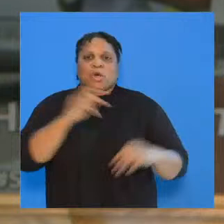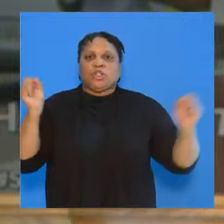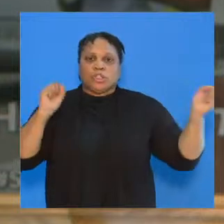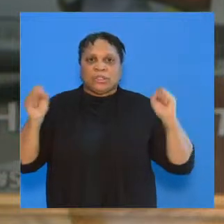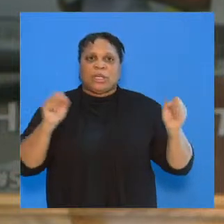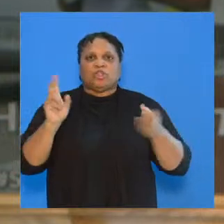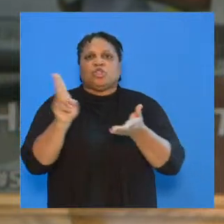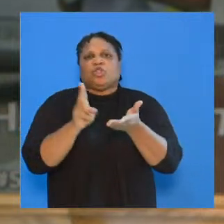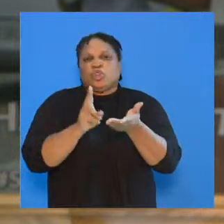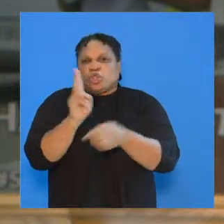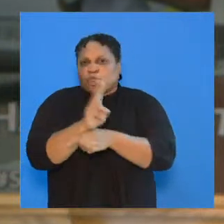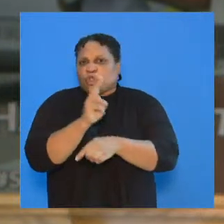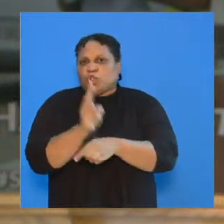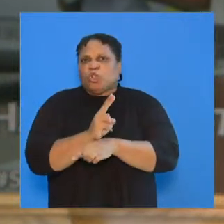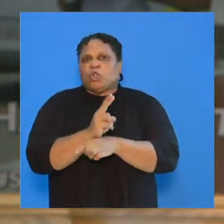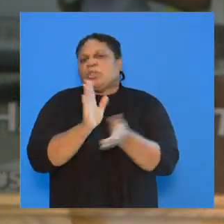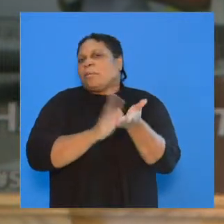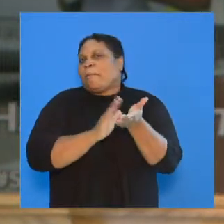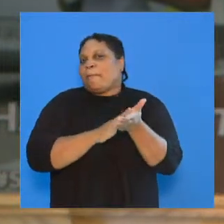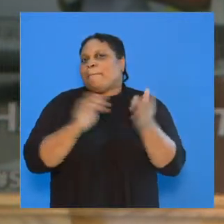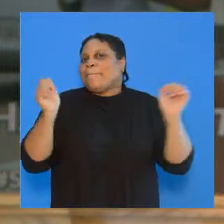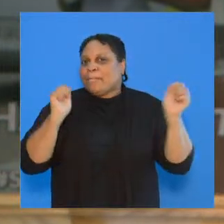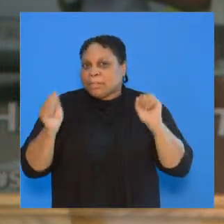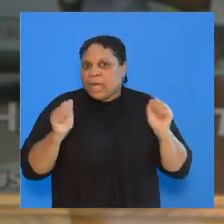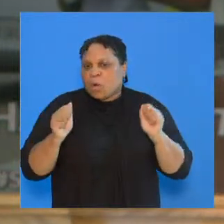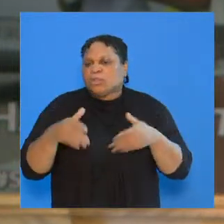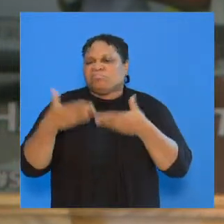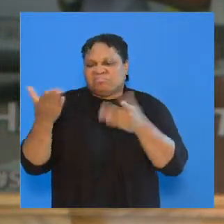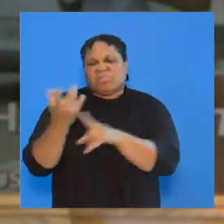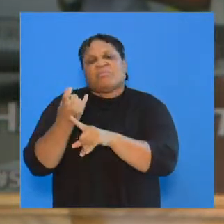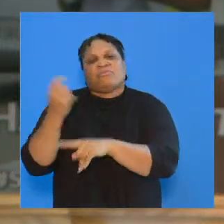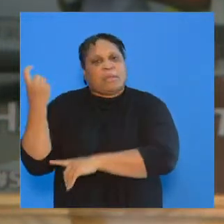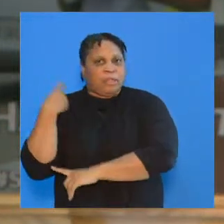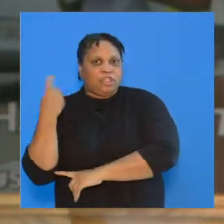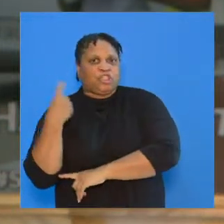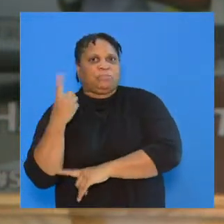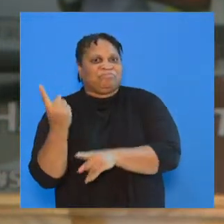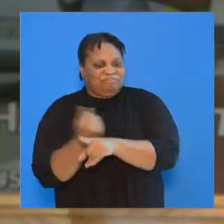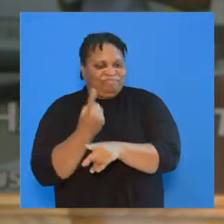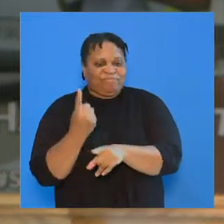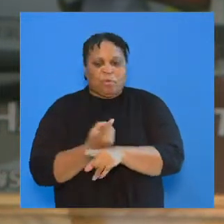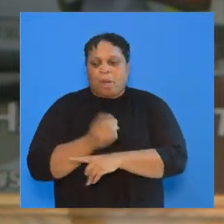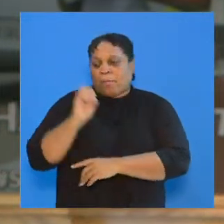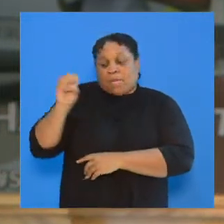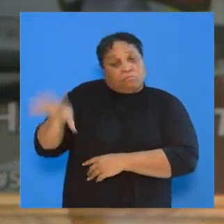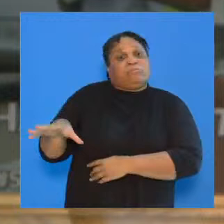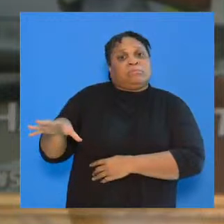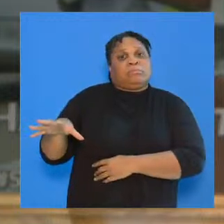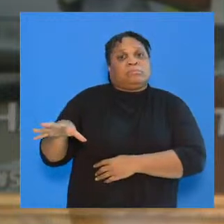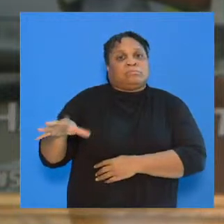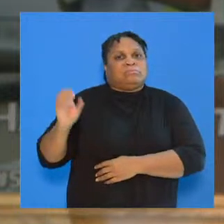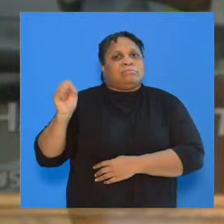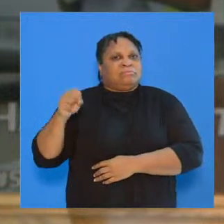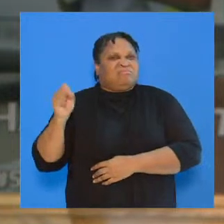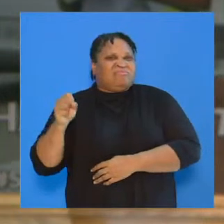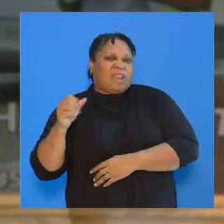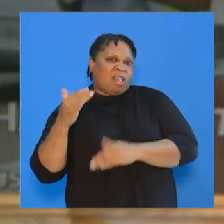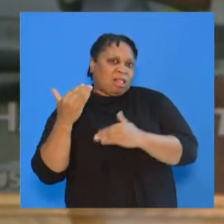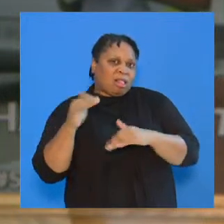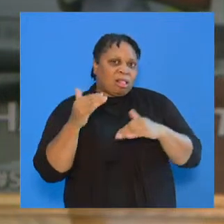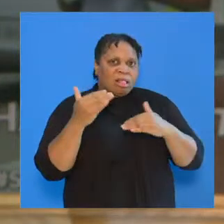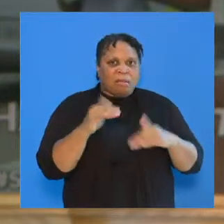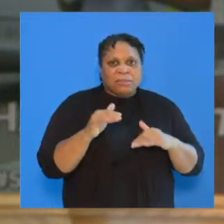towels or wipes should be provided to you by the gym, which can then be properly disposed. There will be limitations of